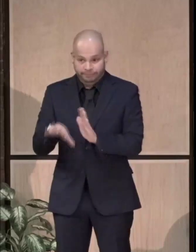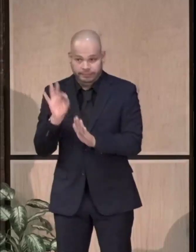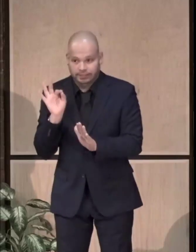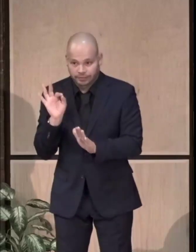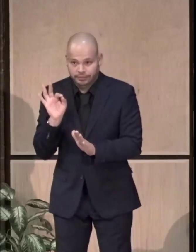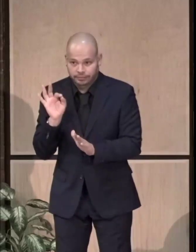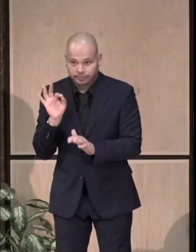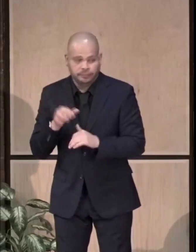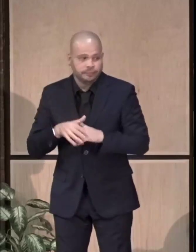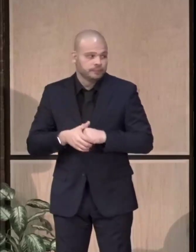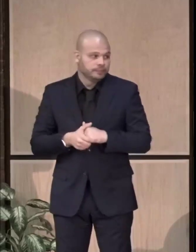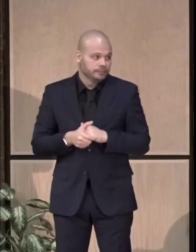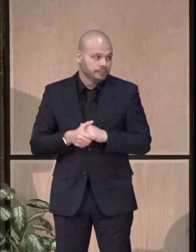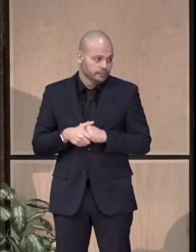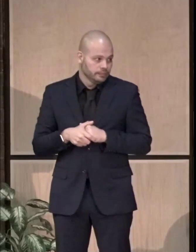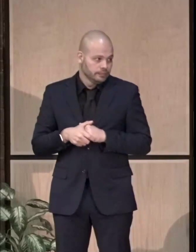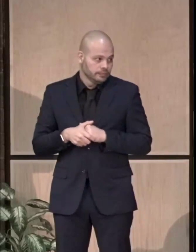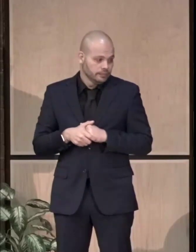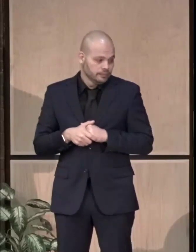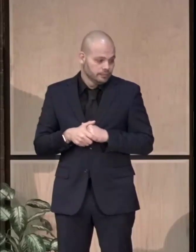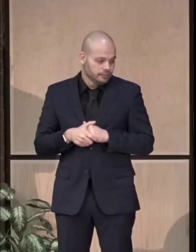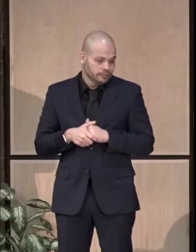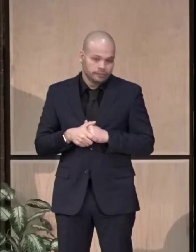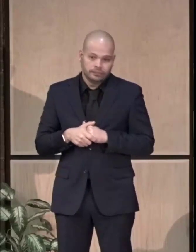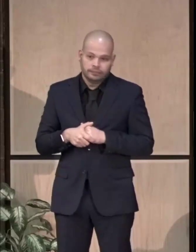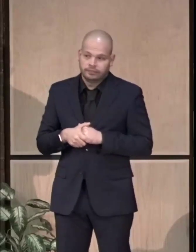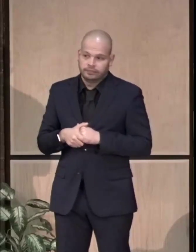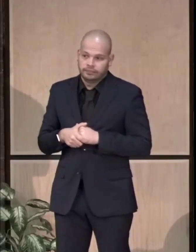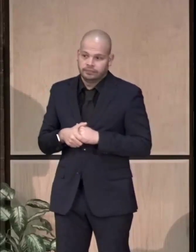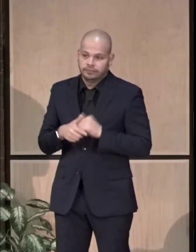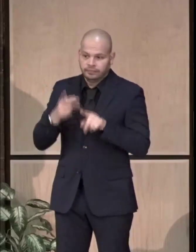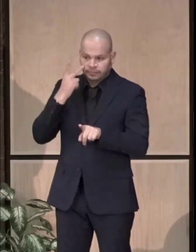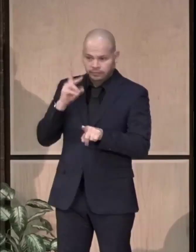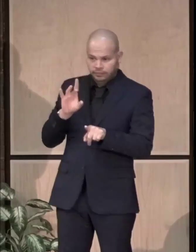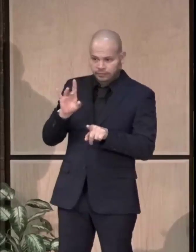And on the page at the bottom marked 81,